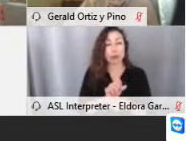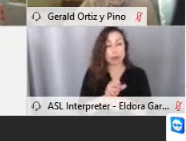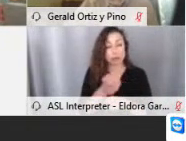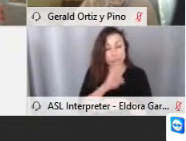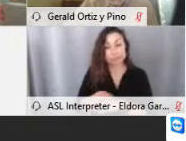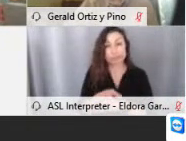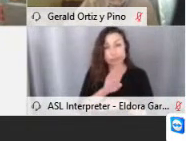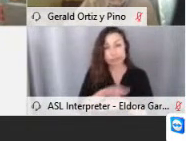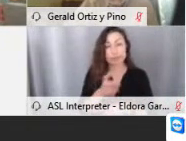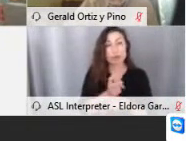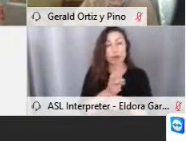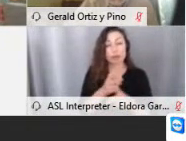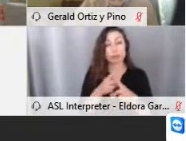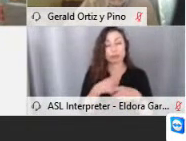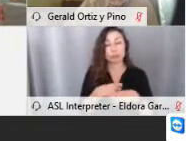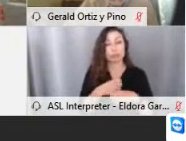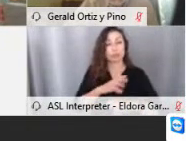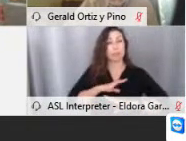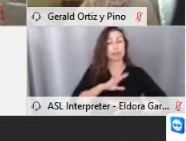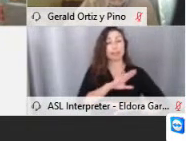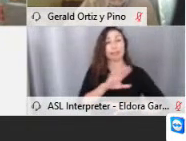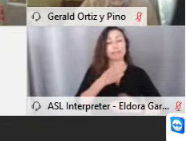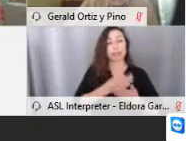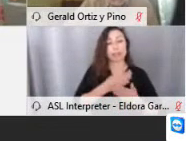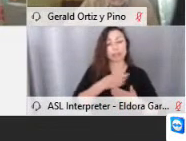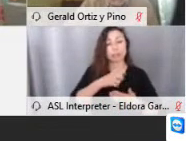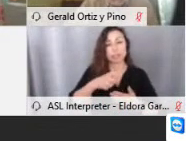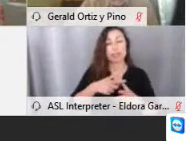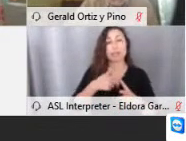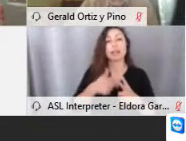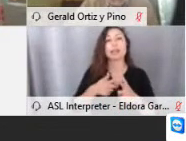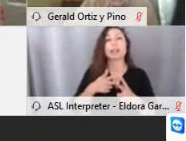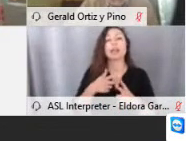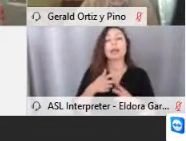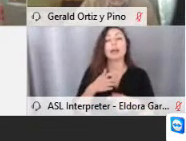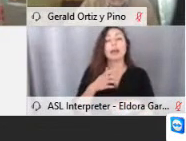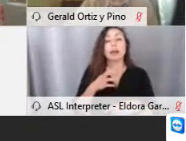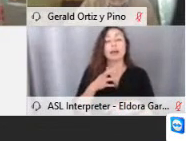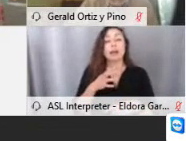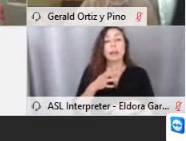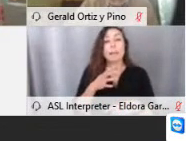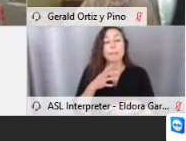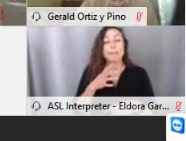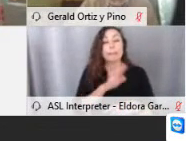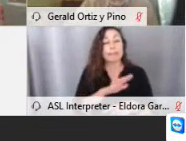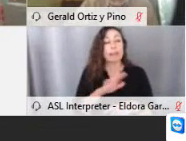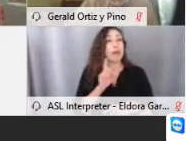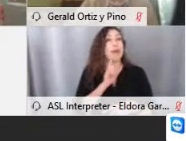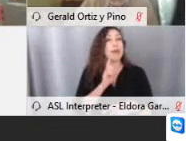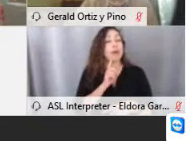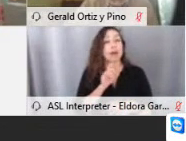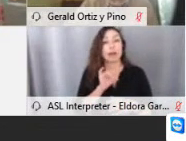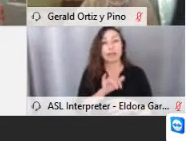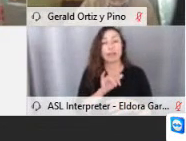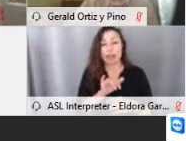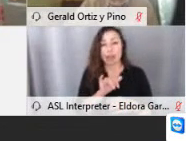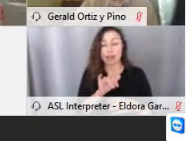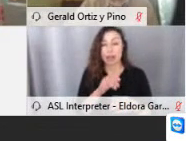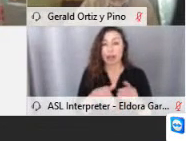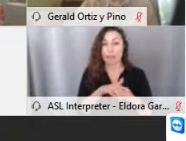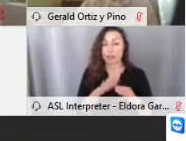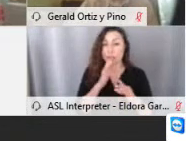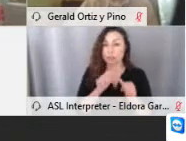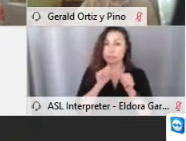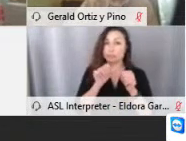to make their financial obligations. And then they hear their coverage will last till the end of the public health